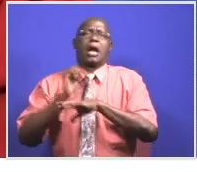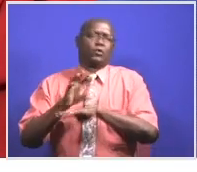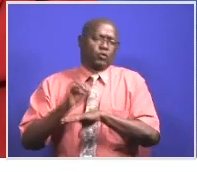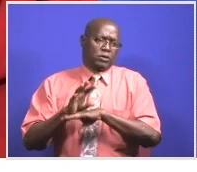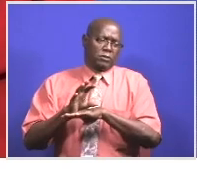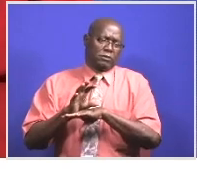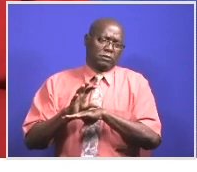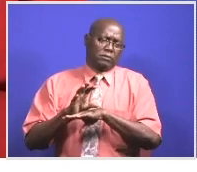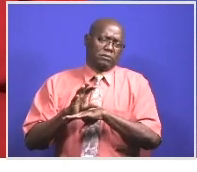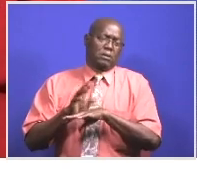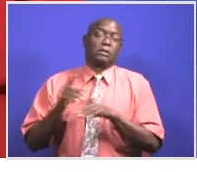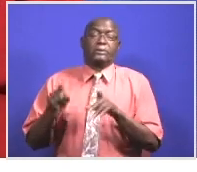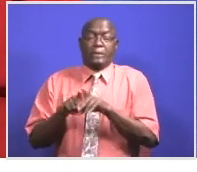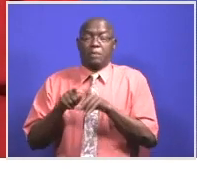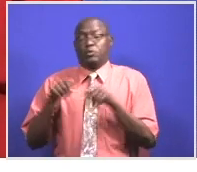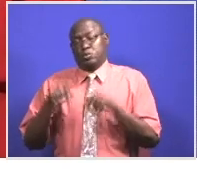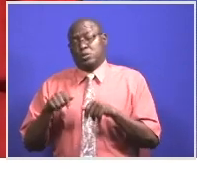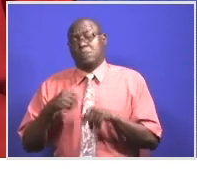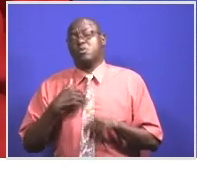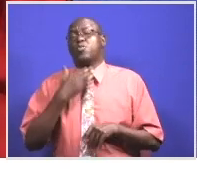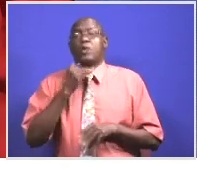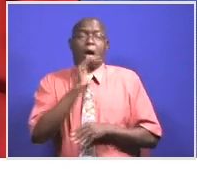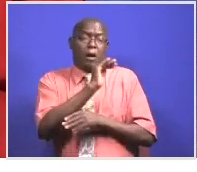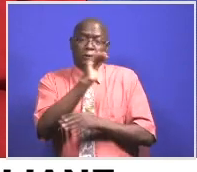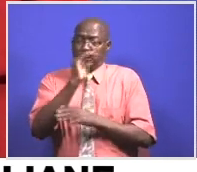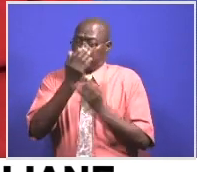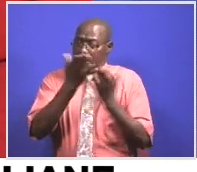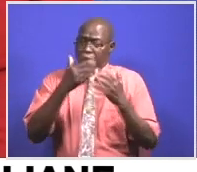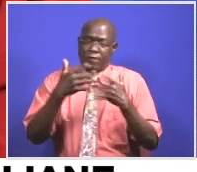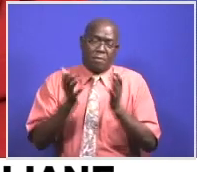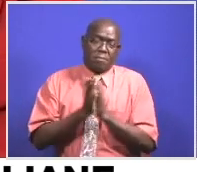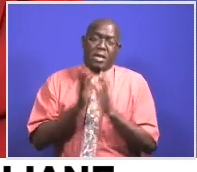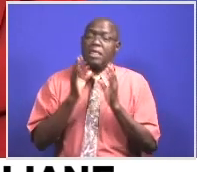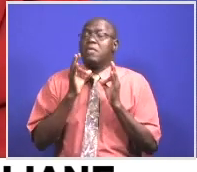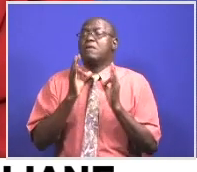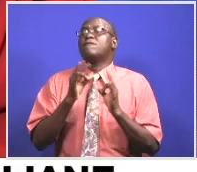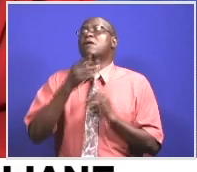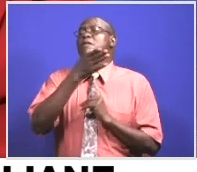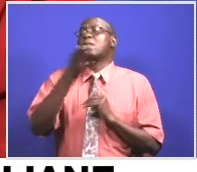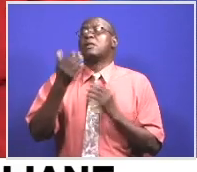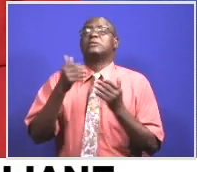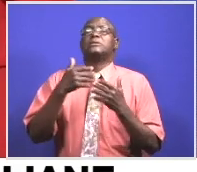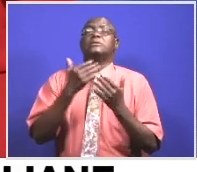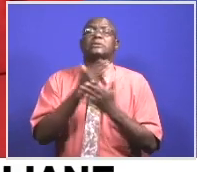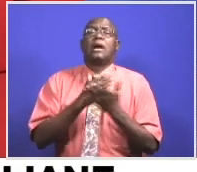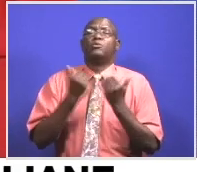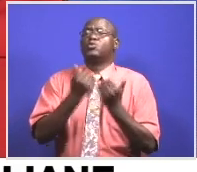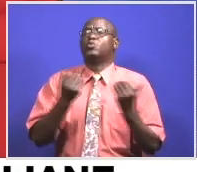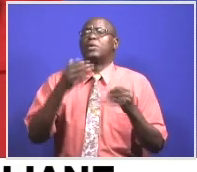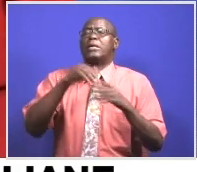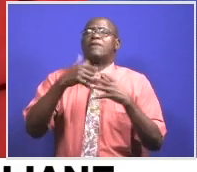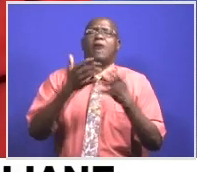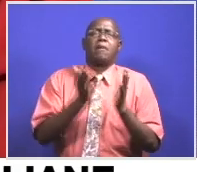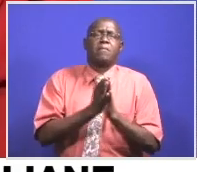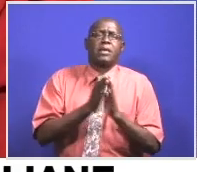families, if you're facing loss and grief, and there is some children in the family, please sit